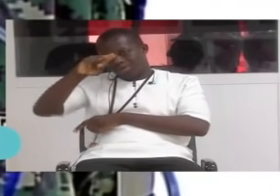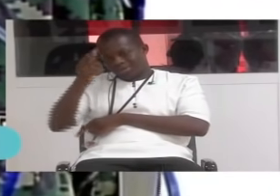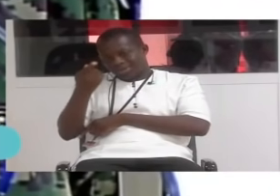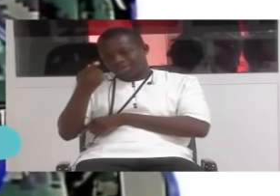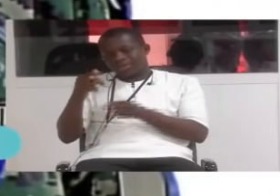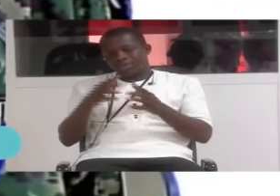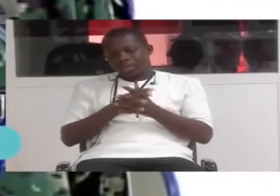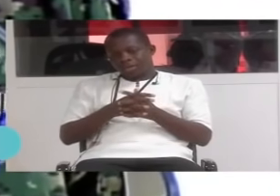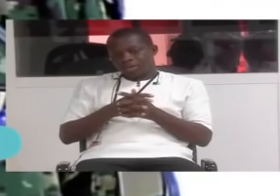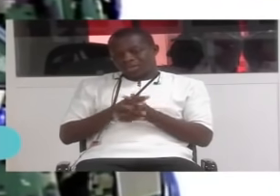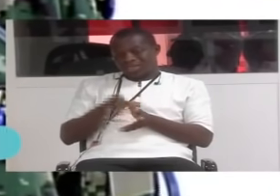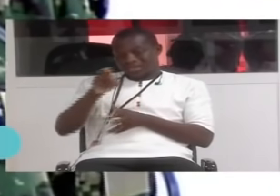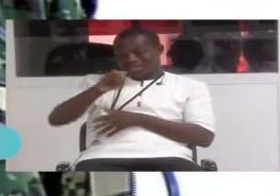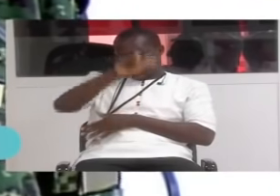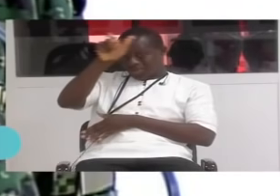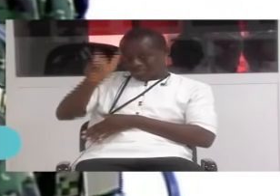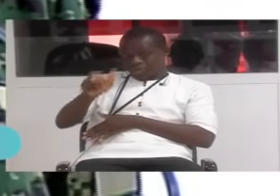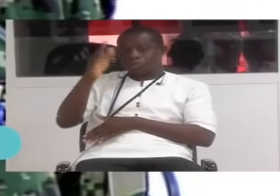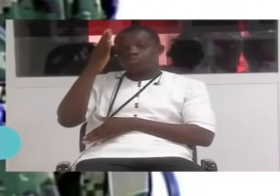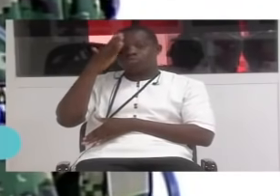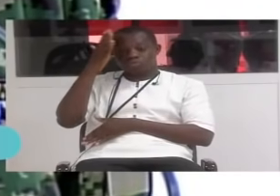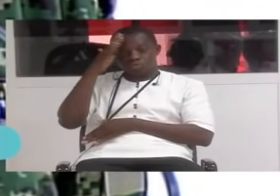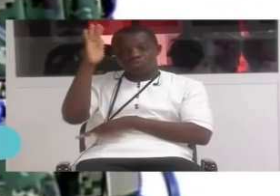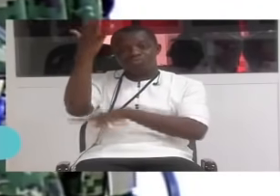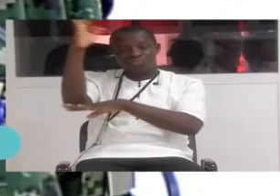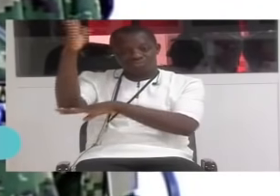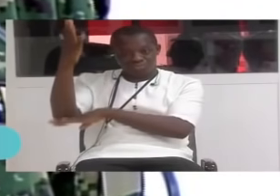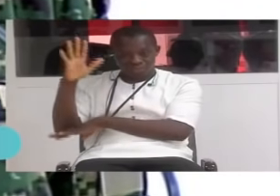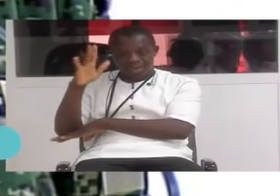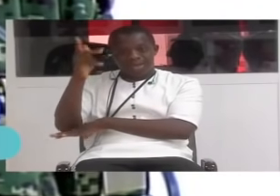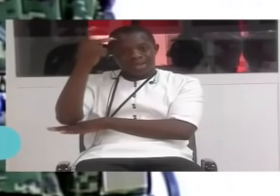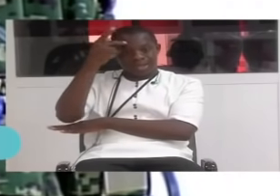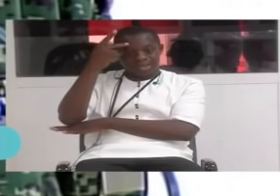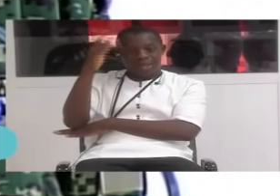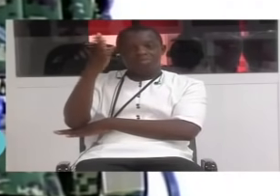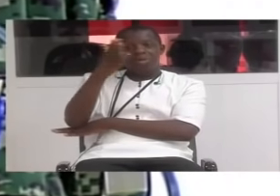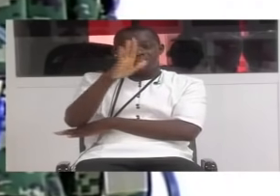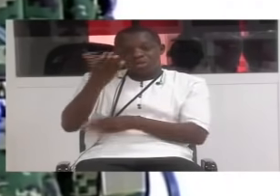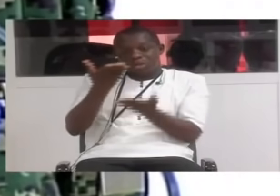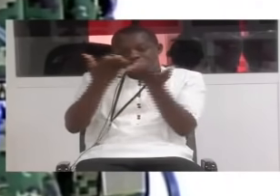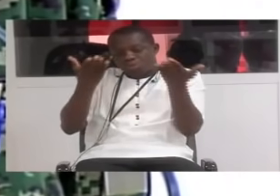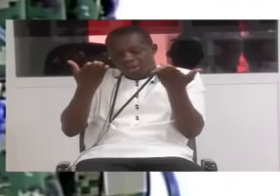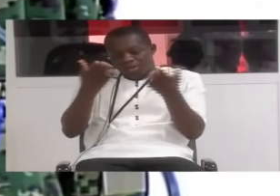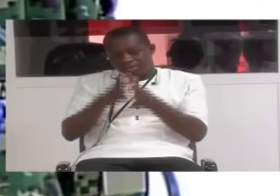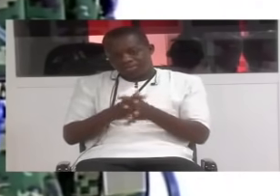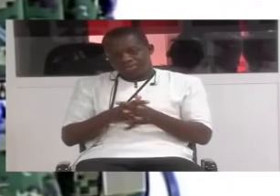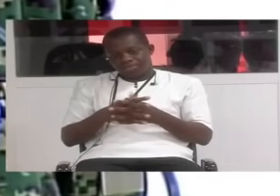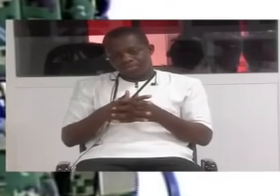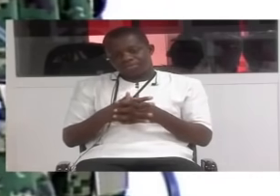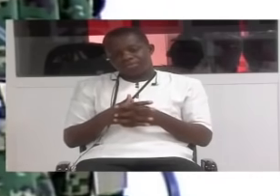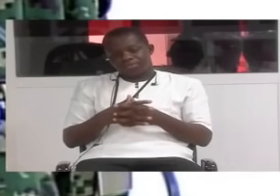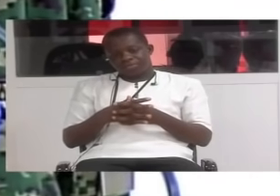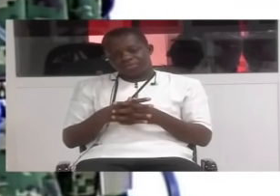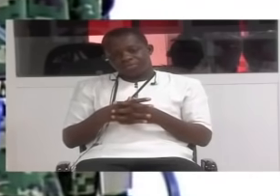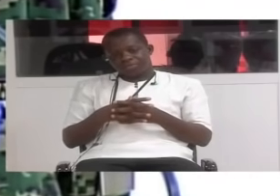Bojang modon ku nga xamne mo xam al Kanilay bi fogna lolou motax. Solo Bojang was the one individual who knows